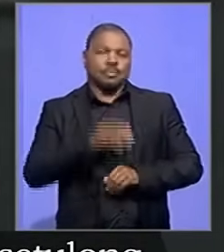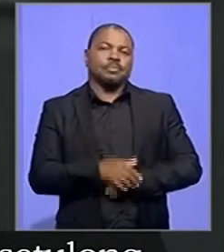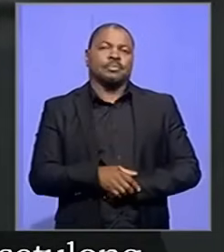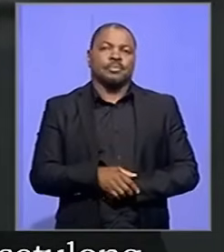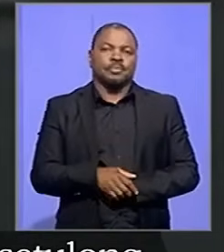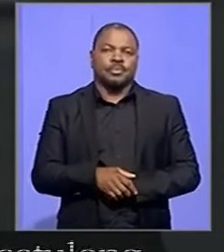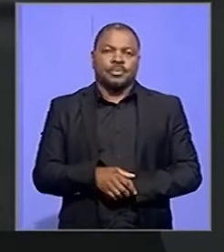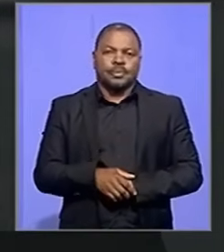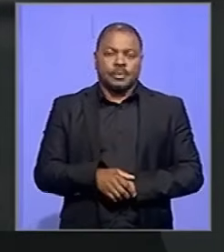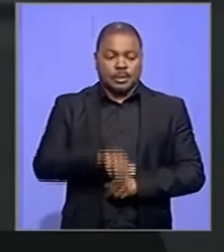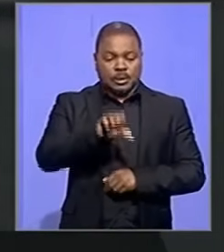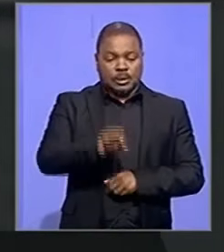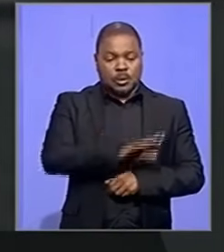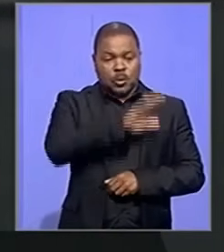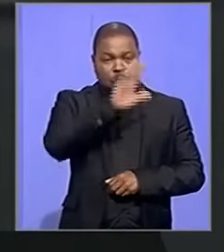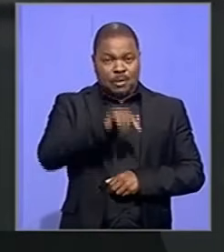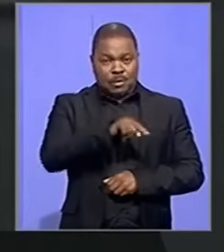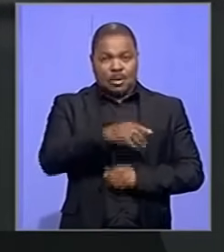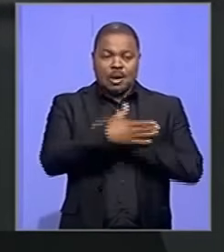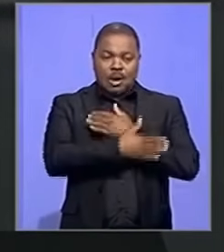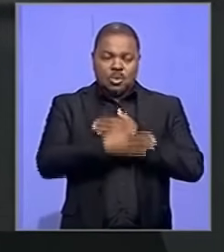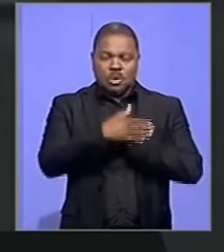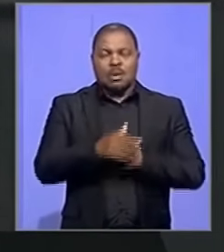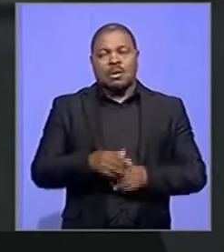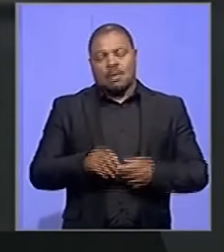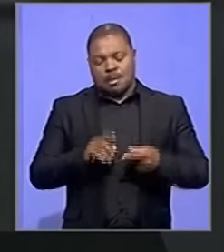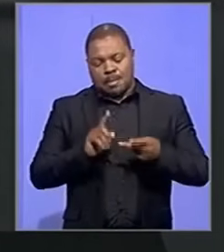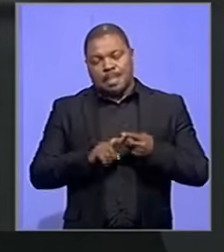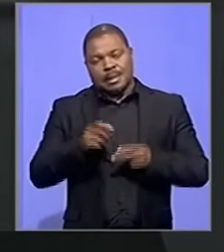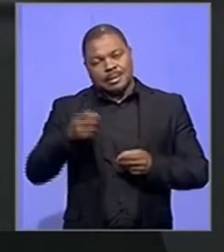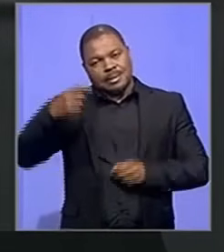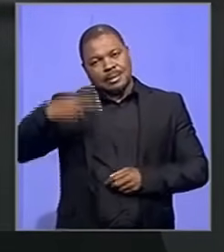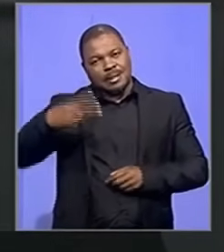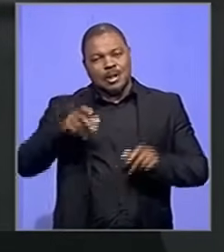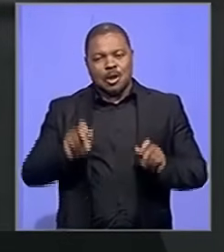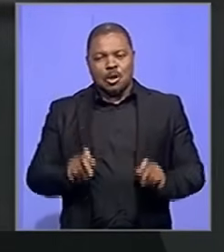country has gotten another chance.